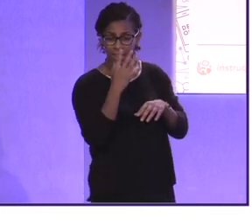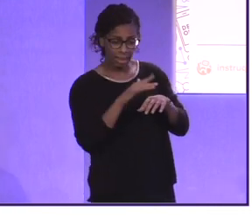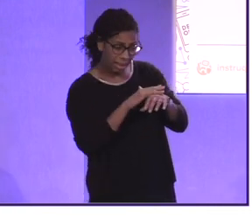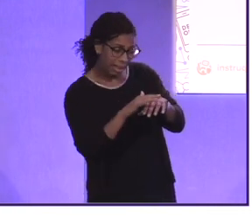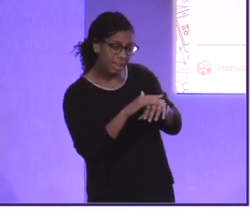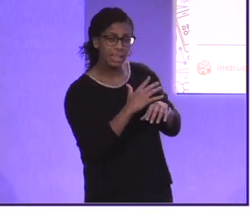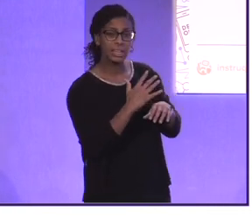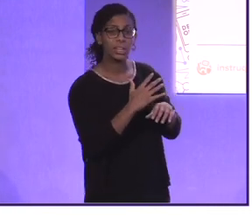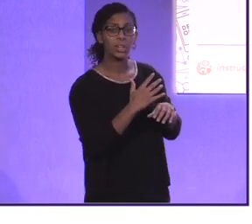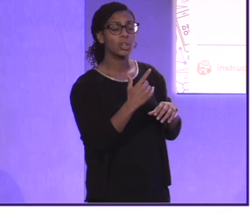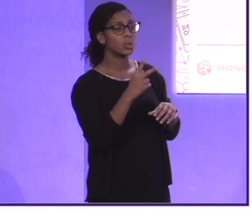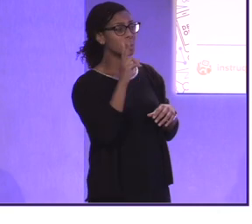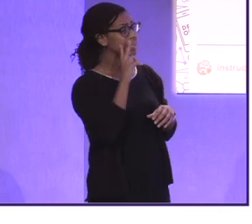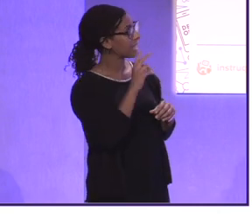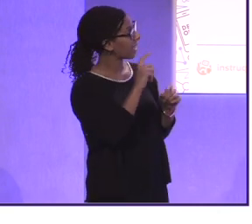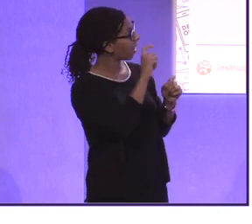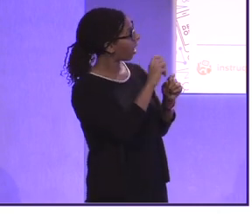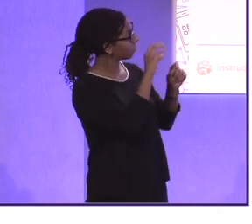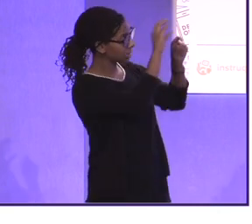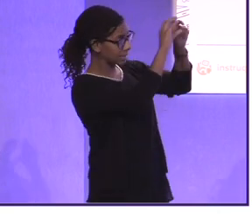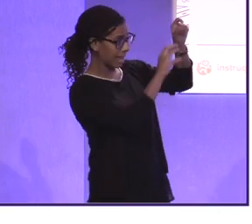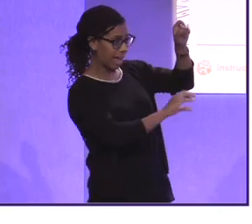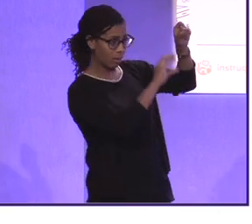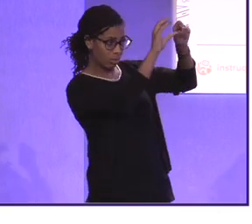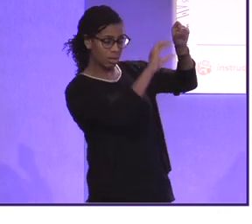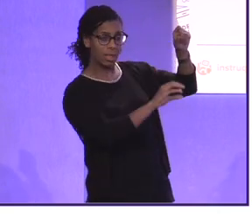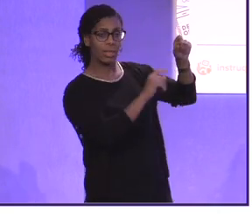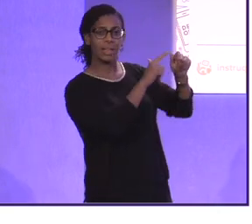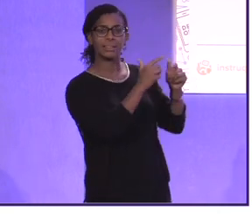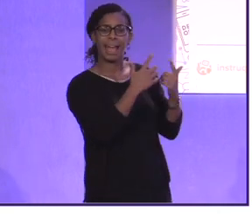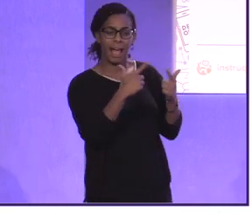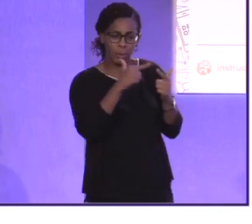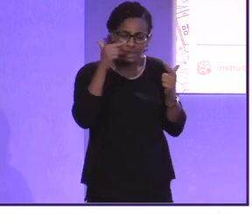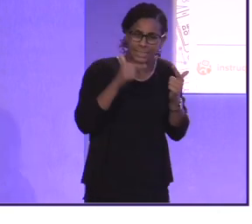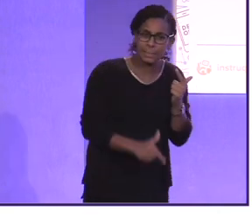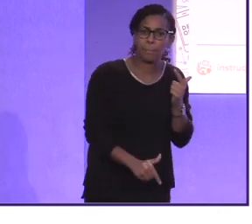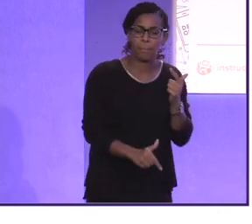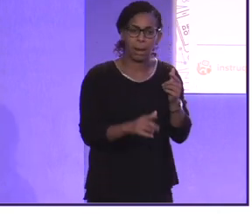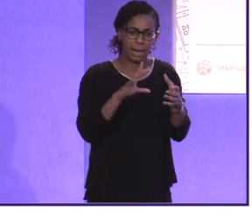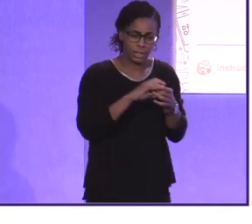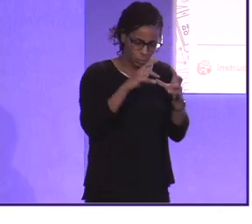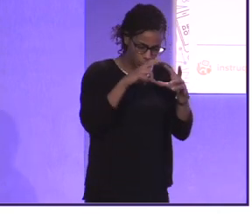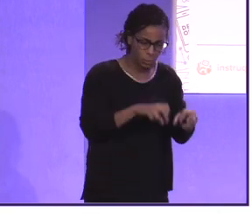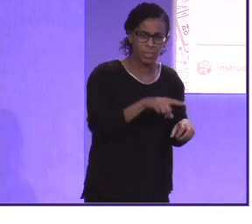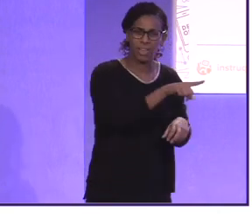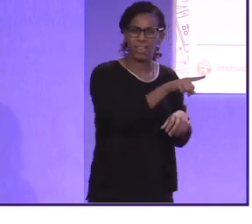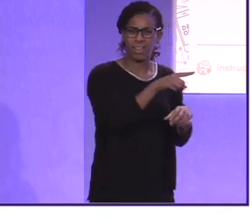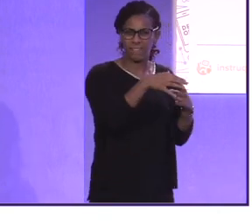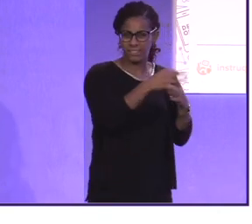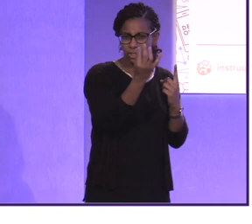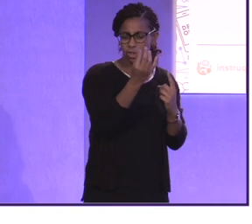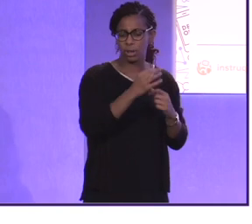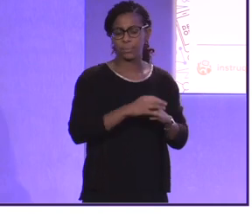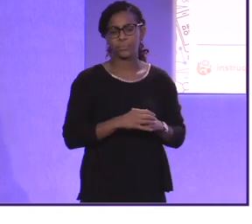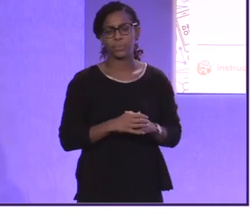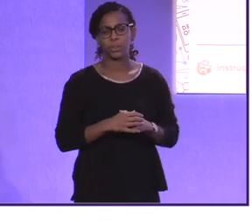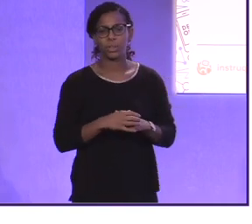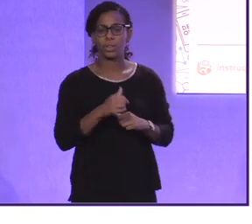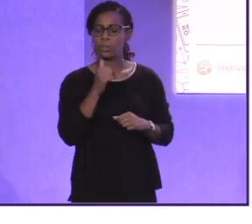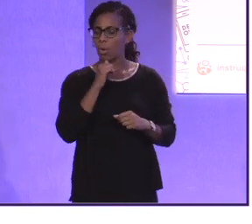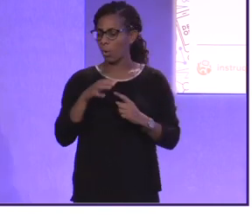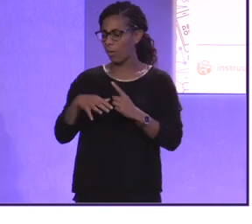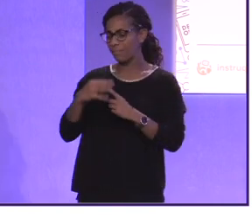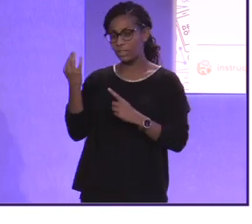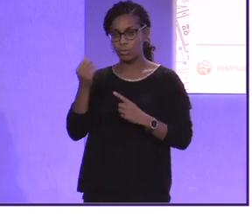is kind of how far you go with developing a particular feature. So the approach with a story map is rather than build out an entire feature like a production